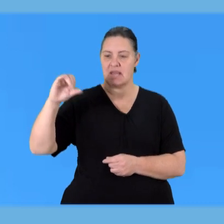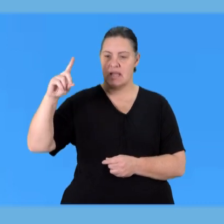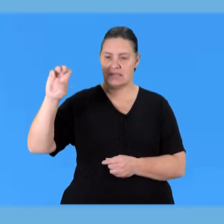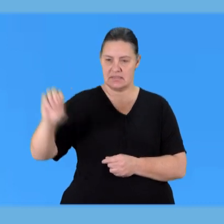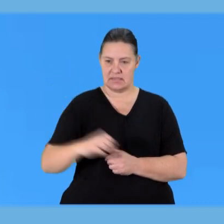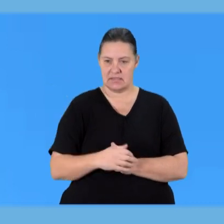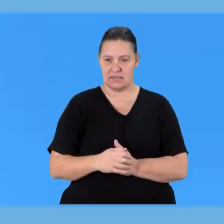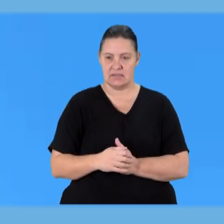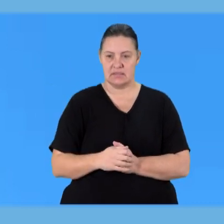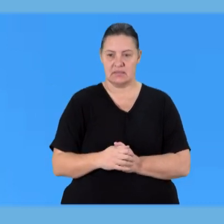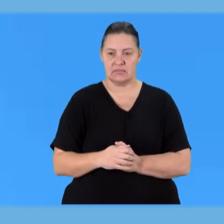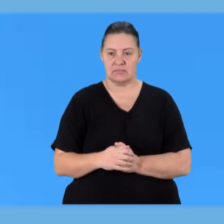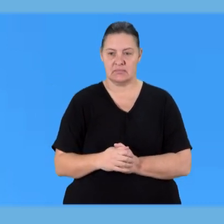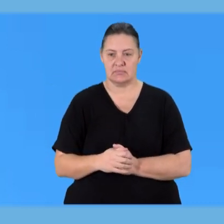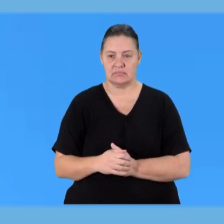nicer.